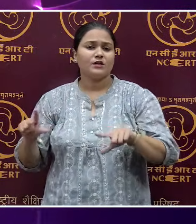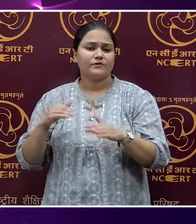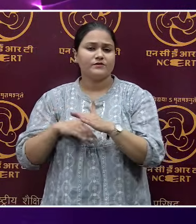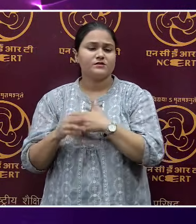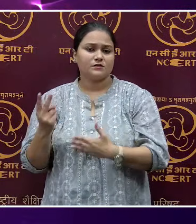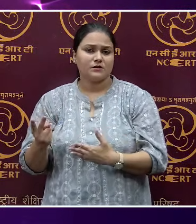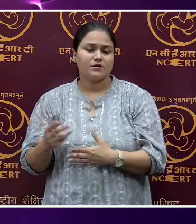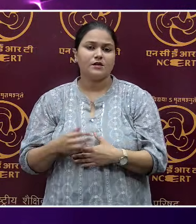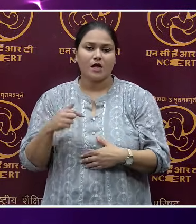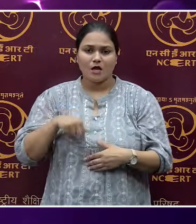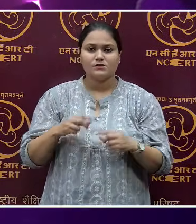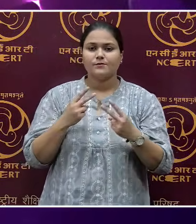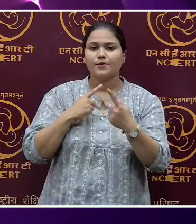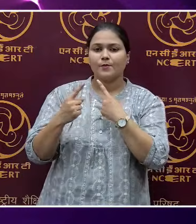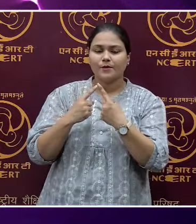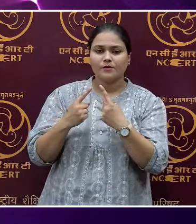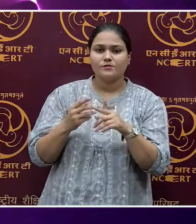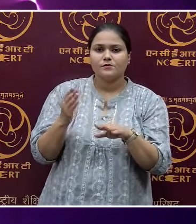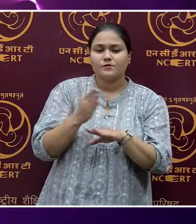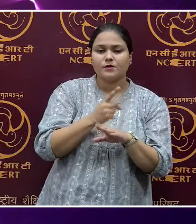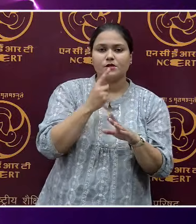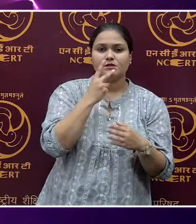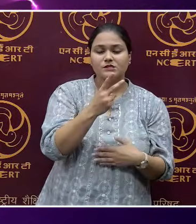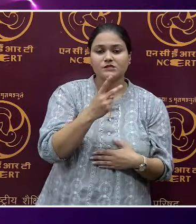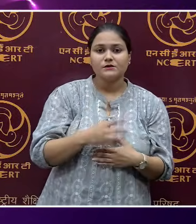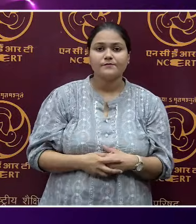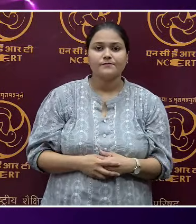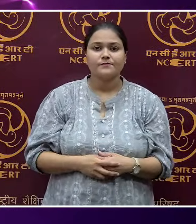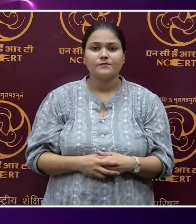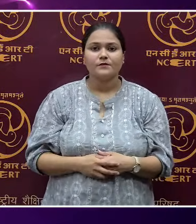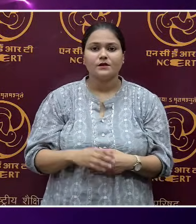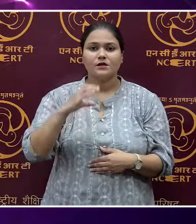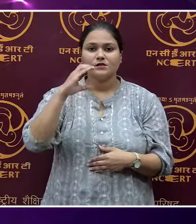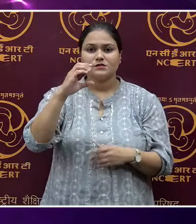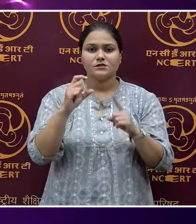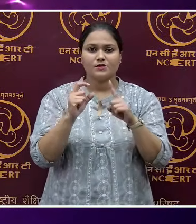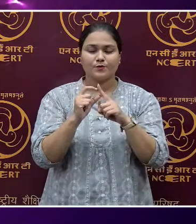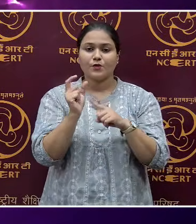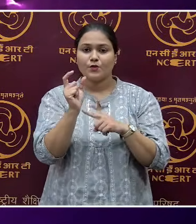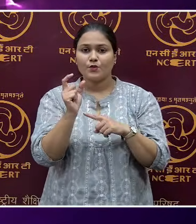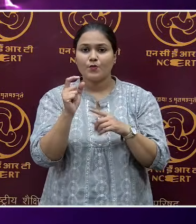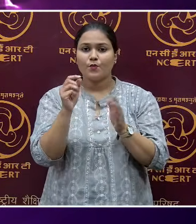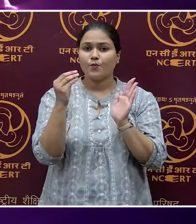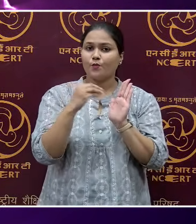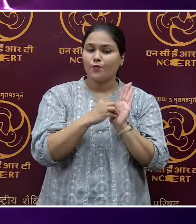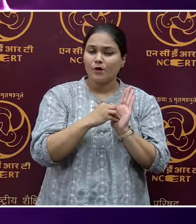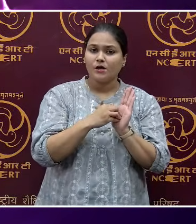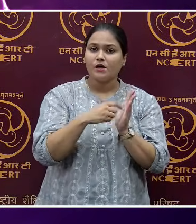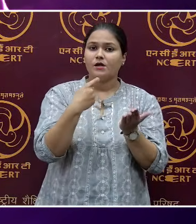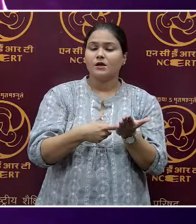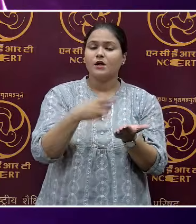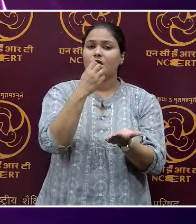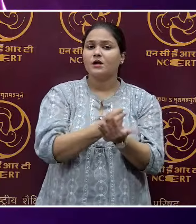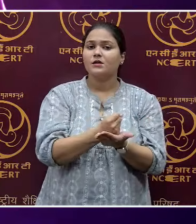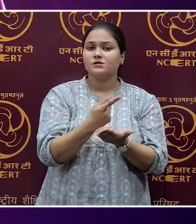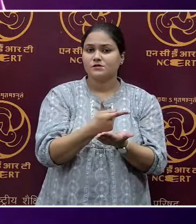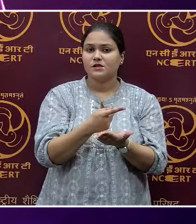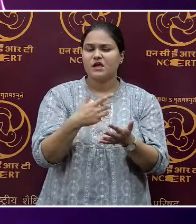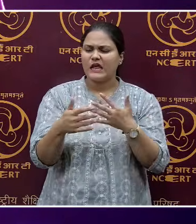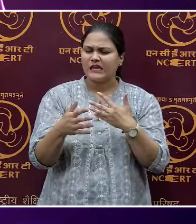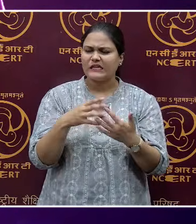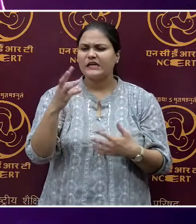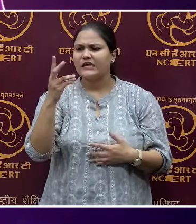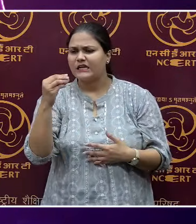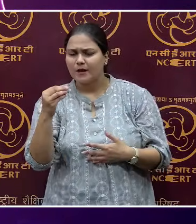Okay. After that, on the right hand side you can see there is a CPU registers where we put whatever we number